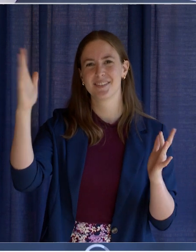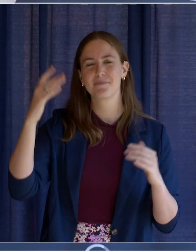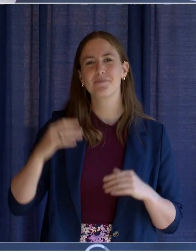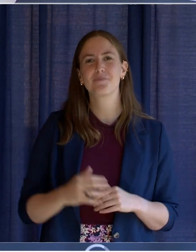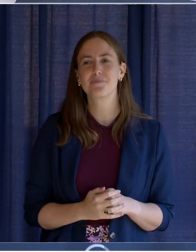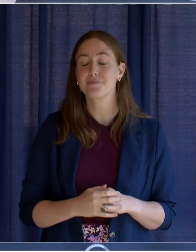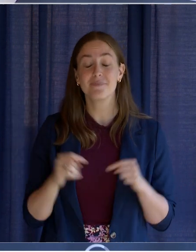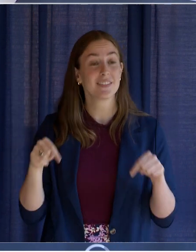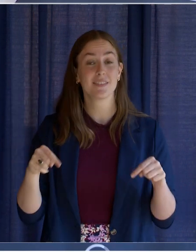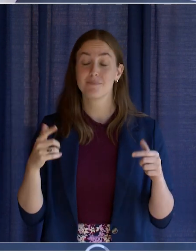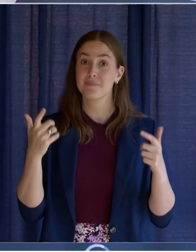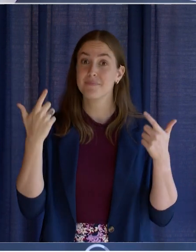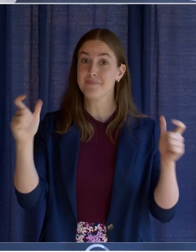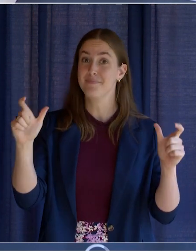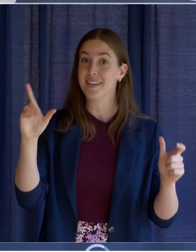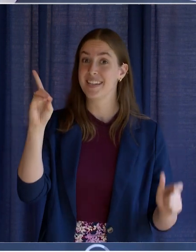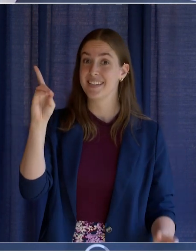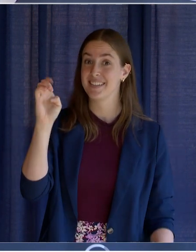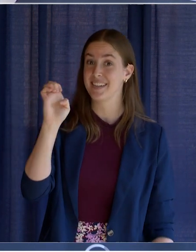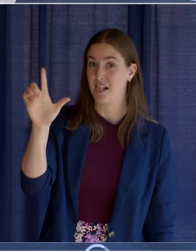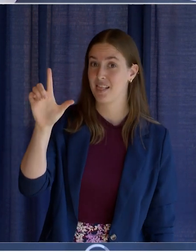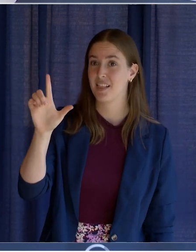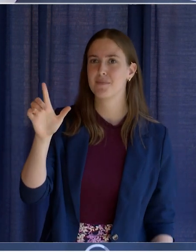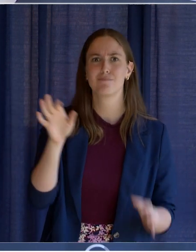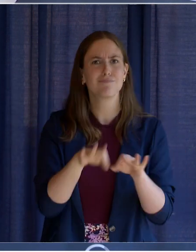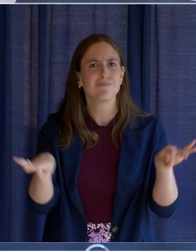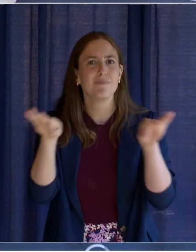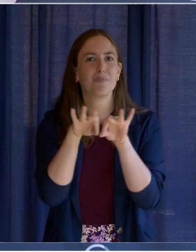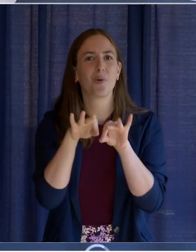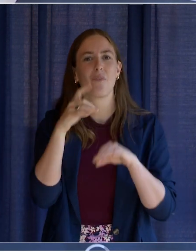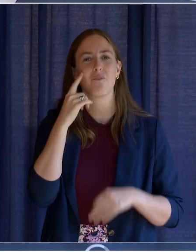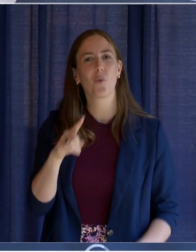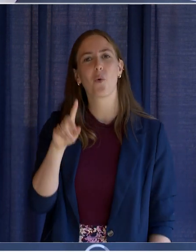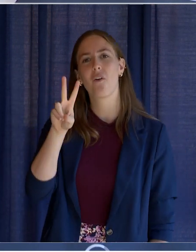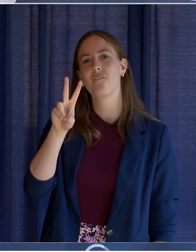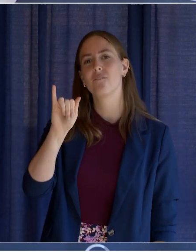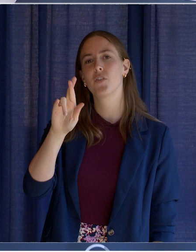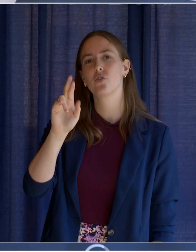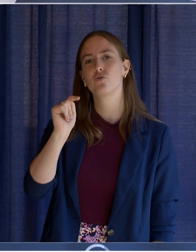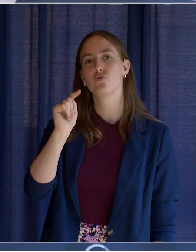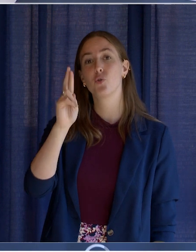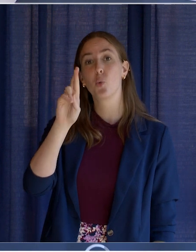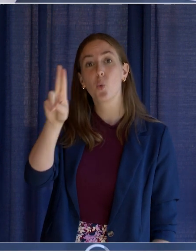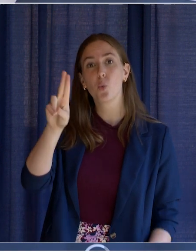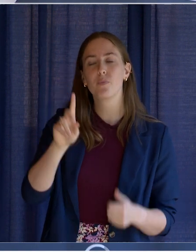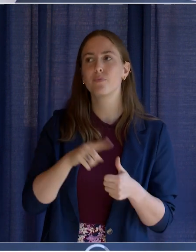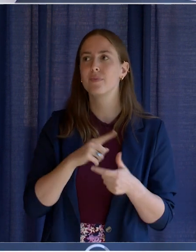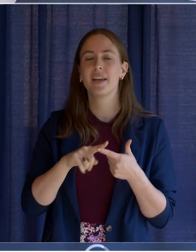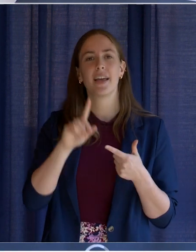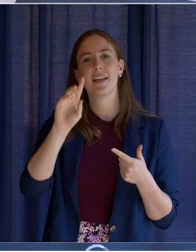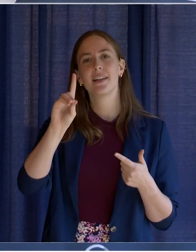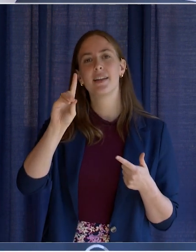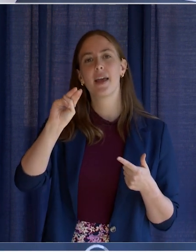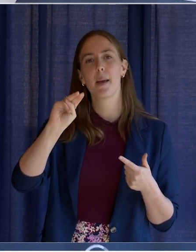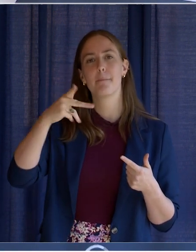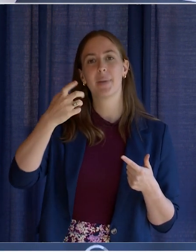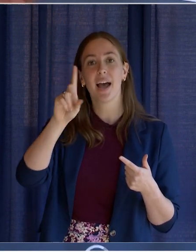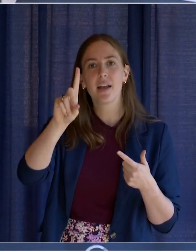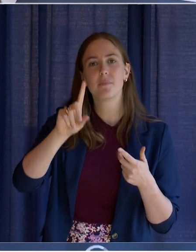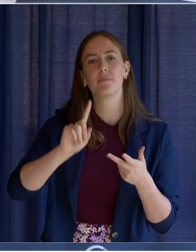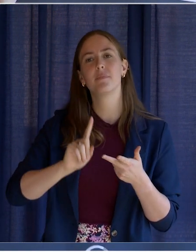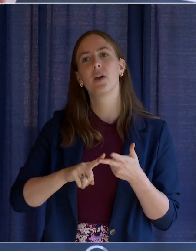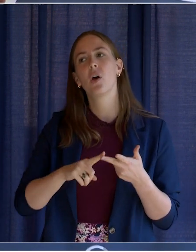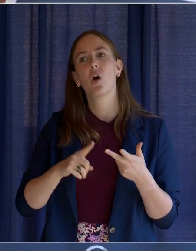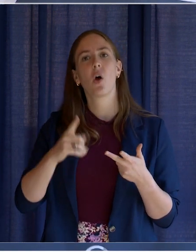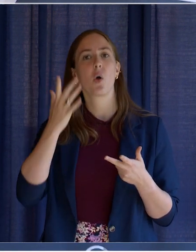This is a big deal. This is a big deal for Virtru. It's a big deal for DMPED. It's a big deal for the Golden Triangle. It's a big deal